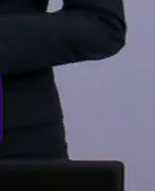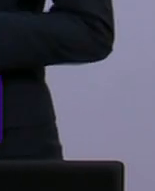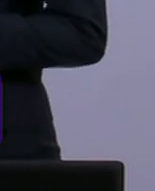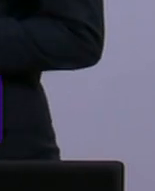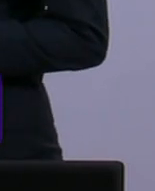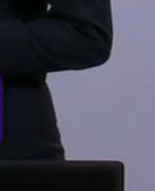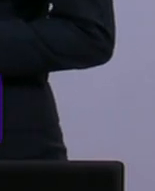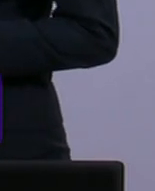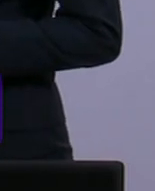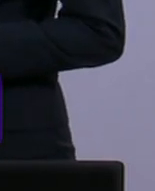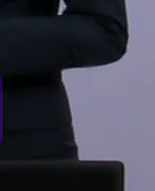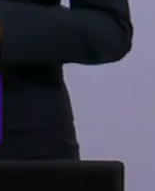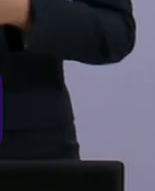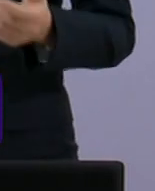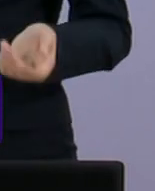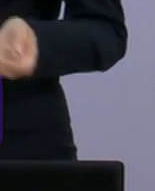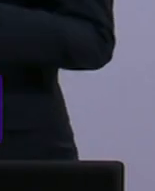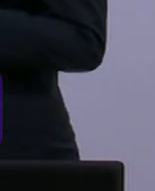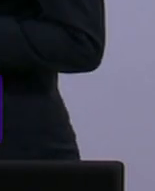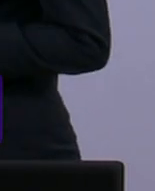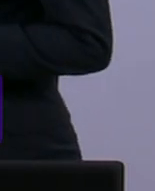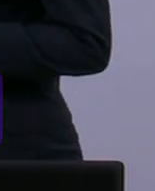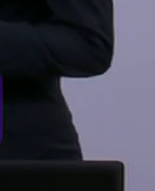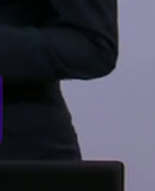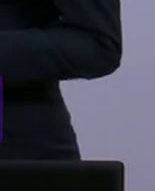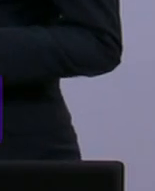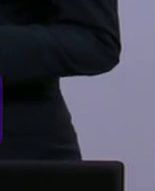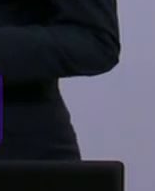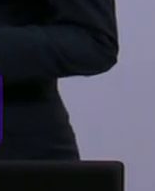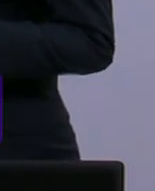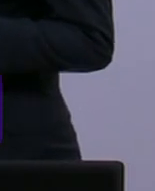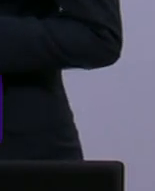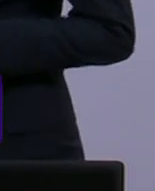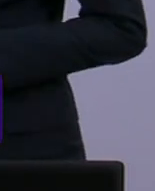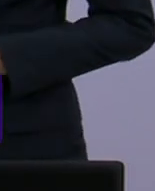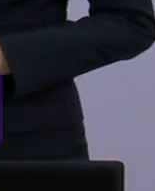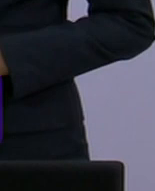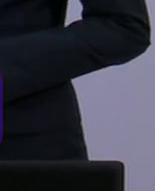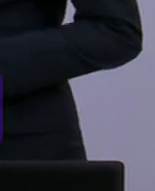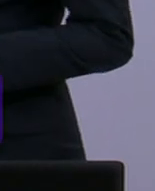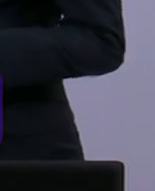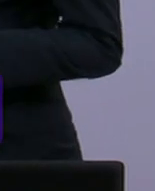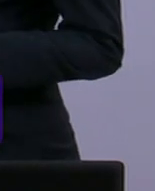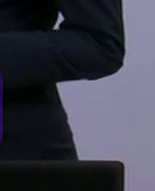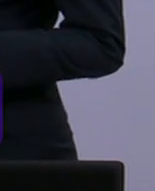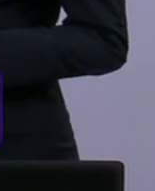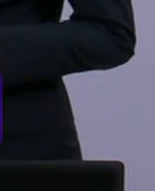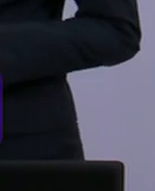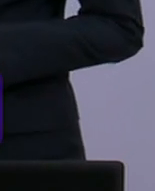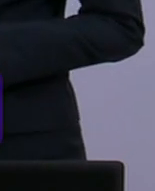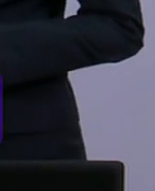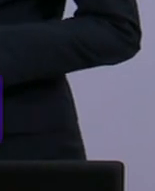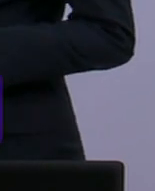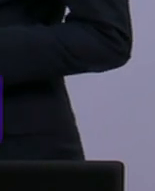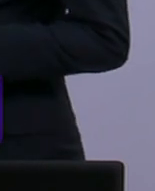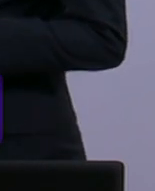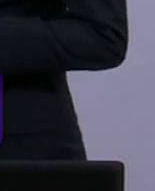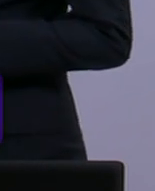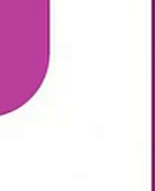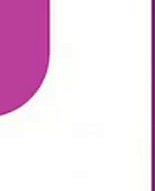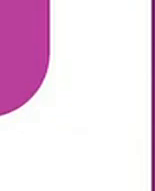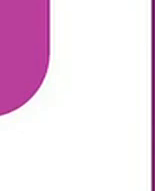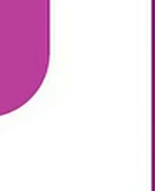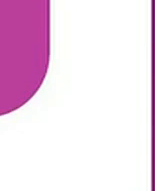Now, dear friends, let's try to compare and contrast manners in the UK and